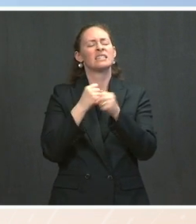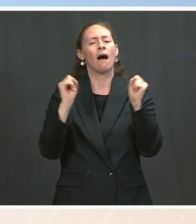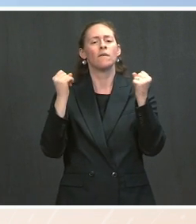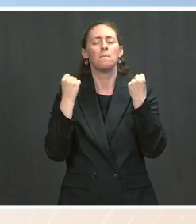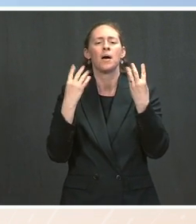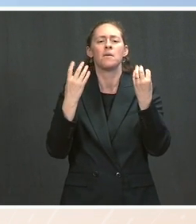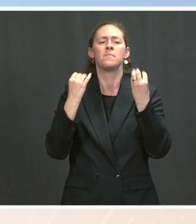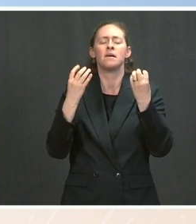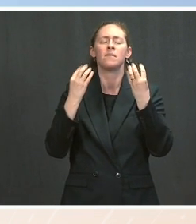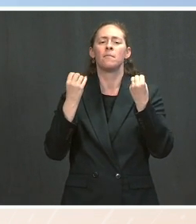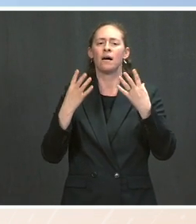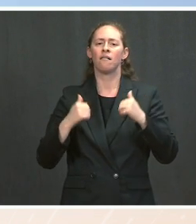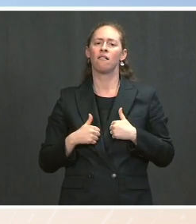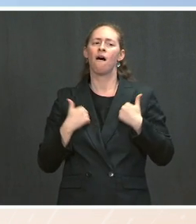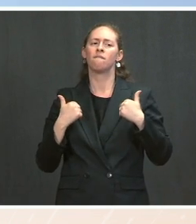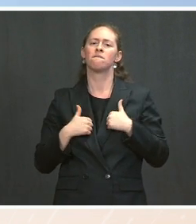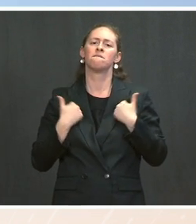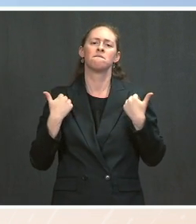the president remains